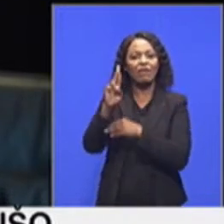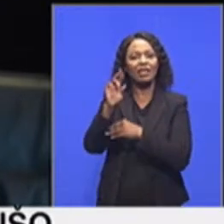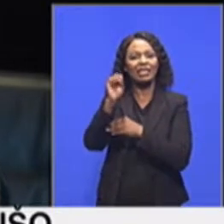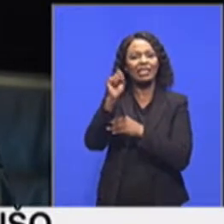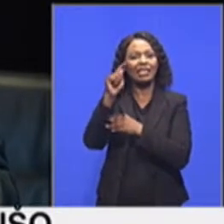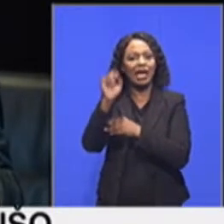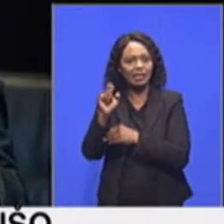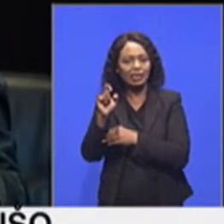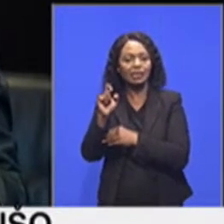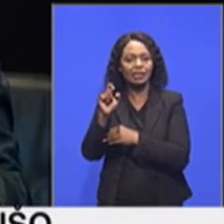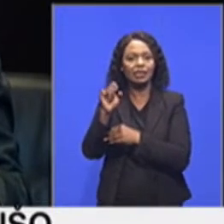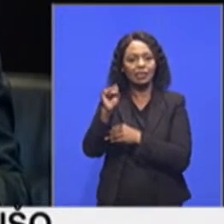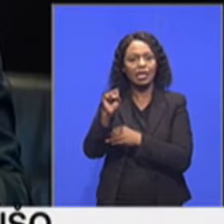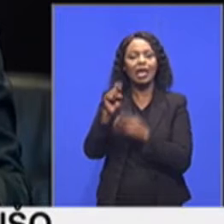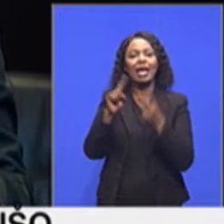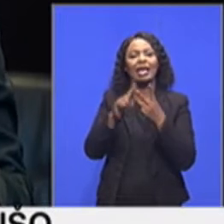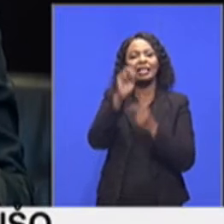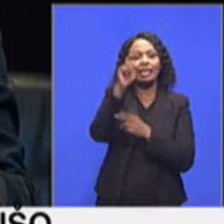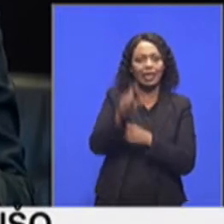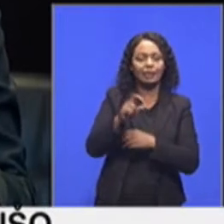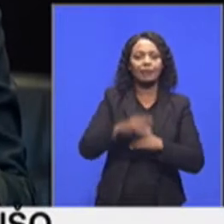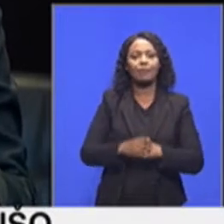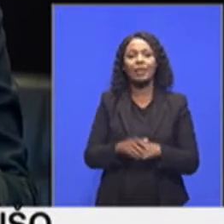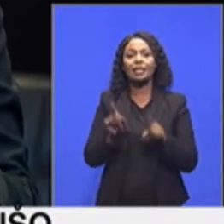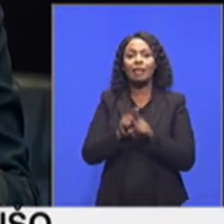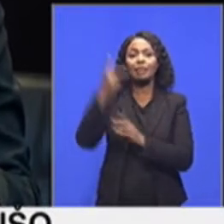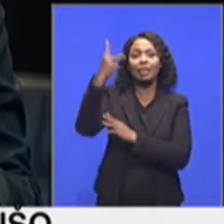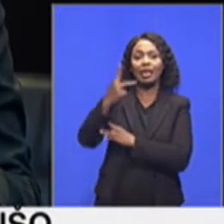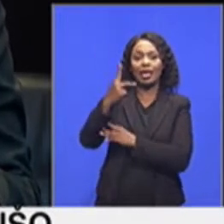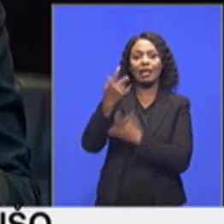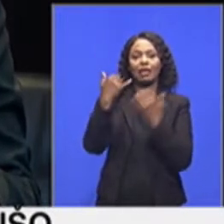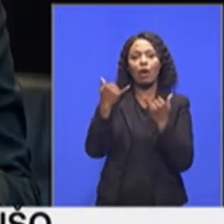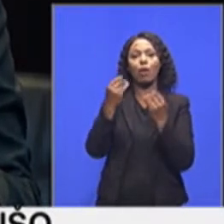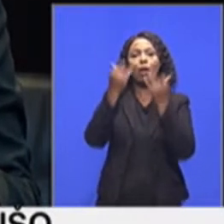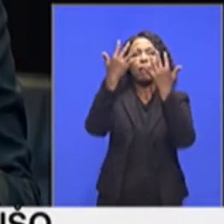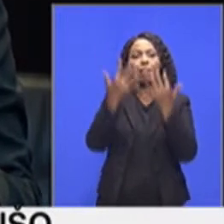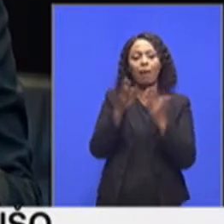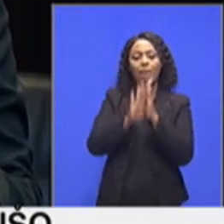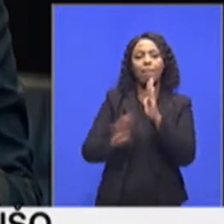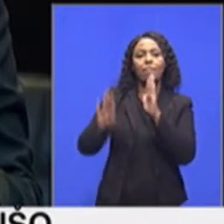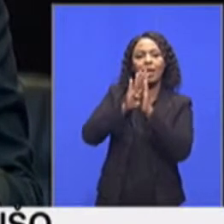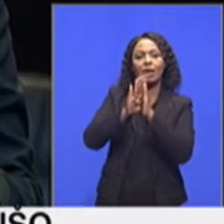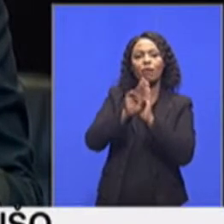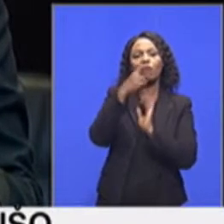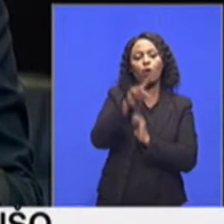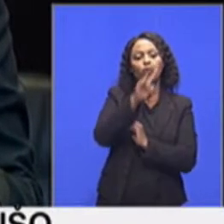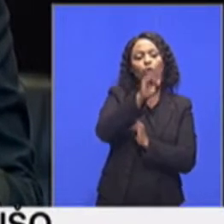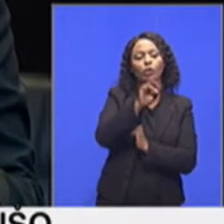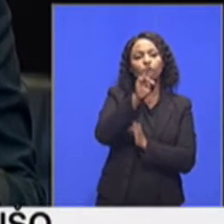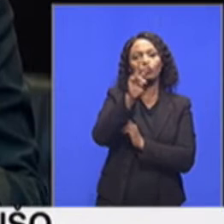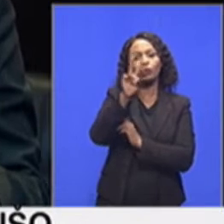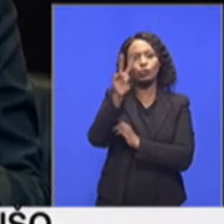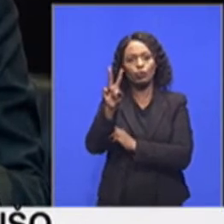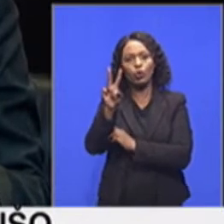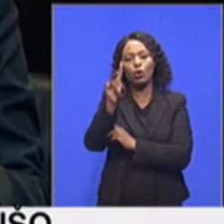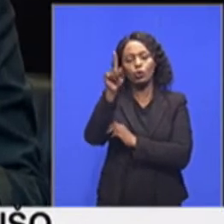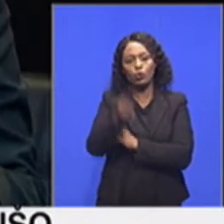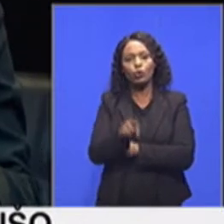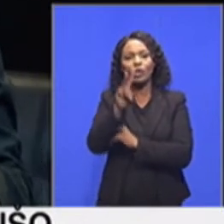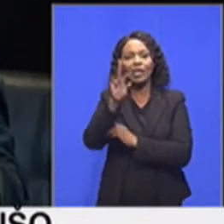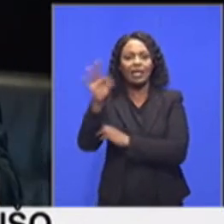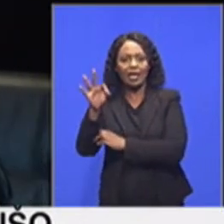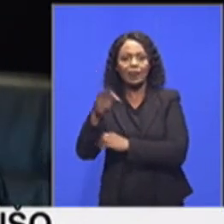I'm also tabling the second adjustment appropriation bill for the 22-23 fiscal year. The